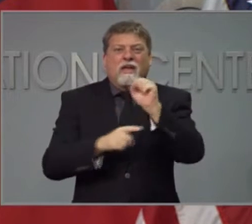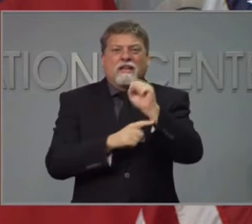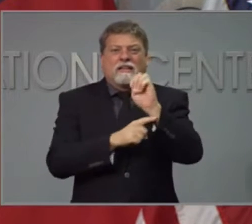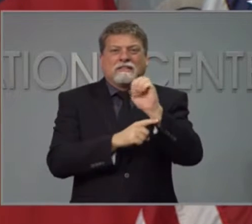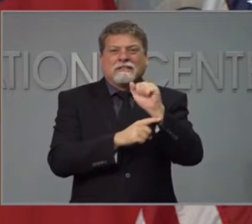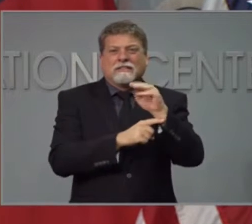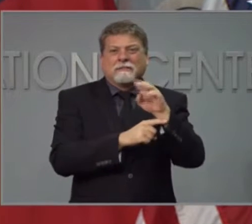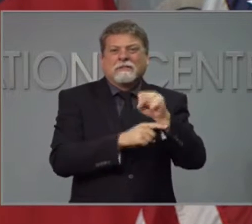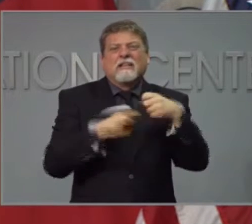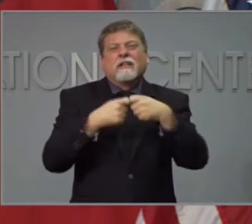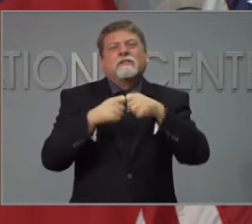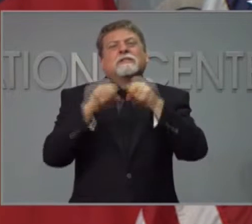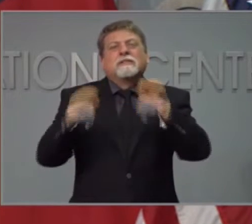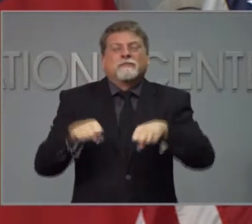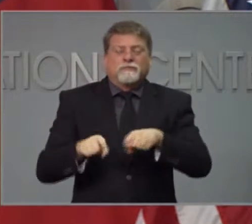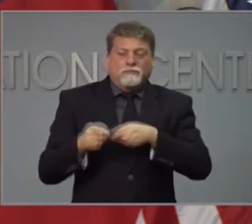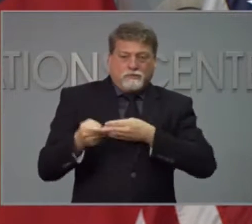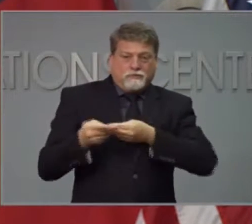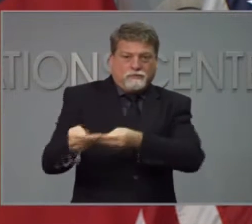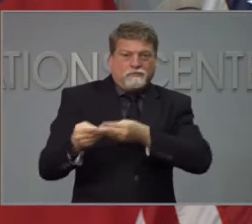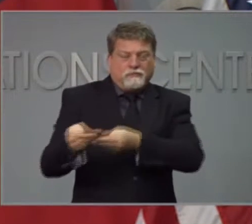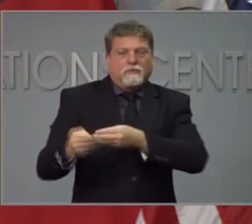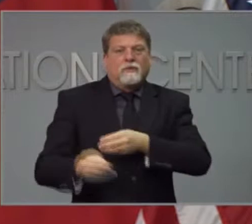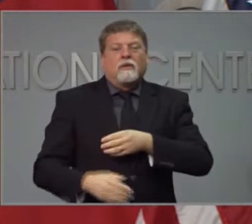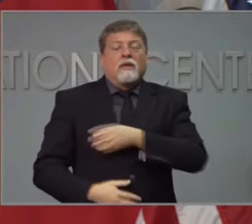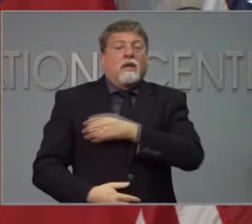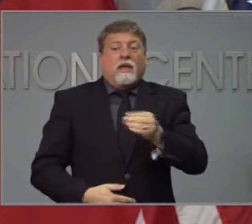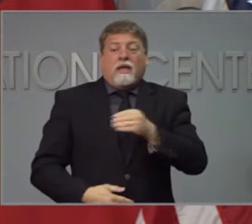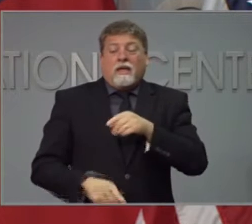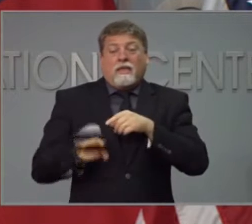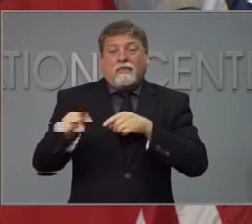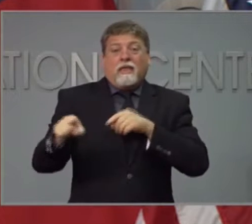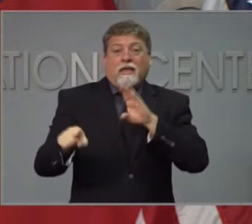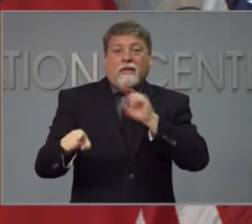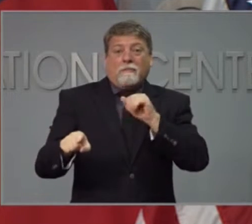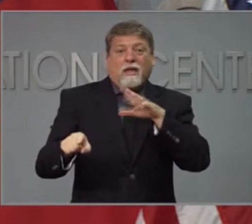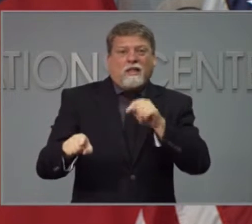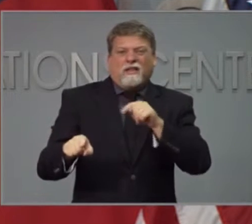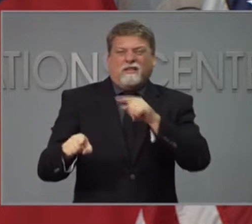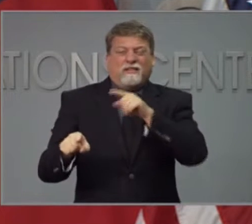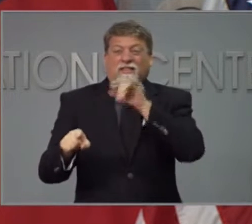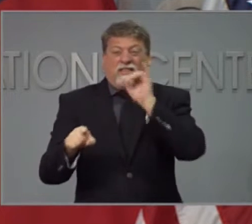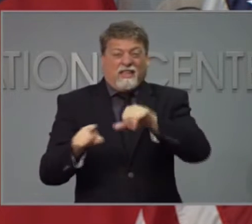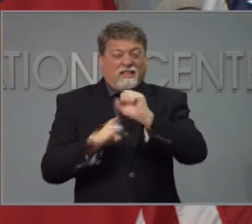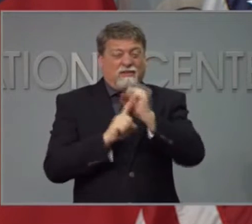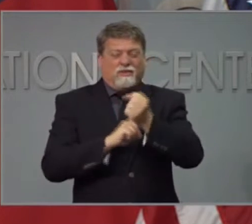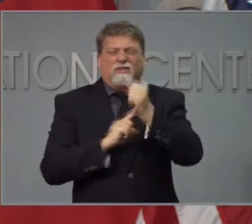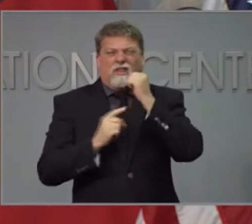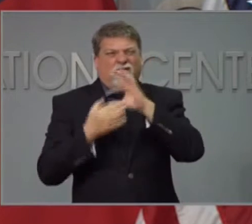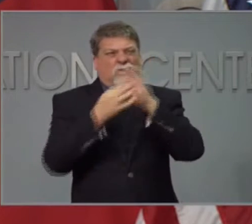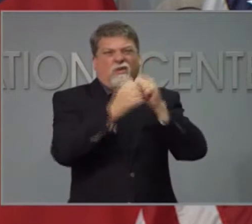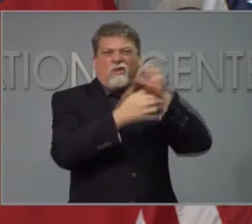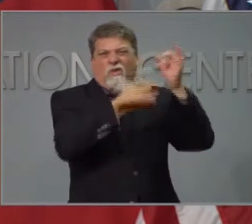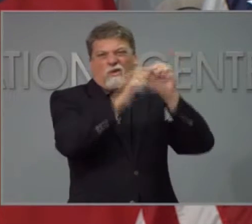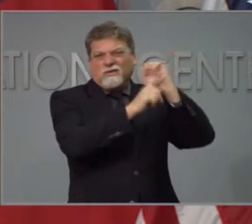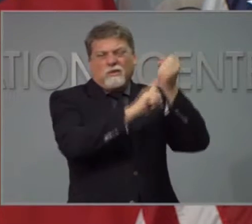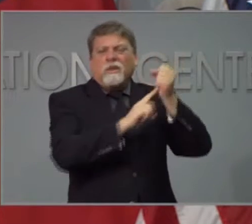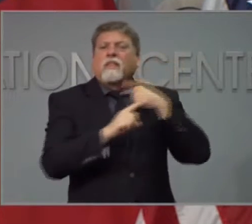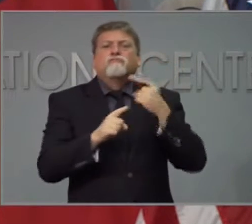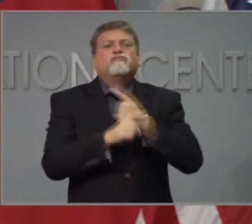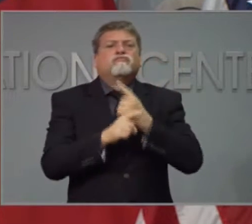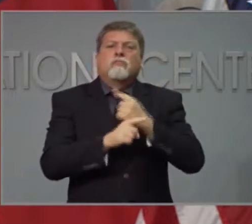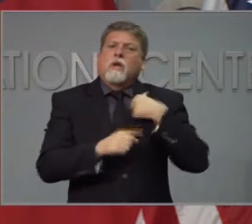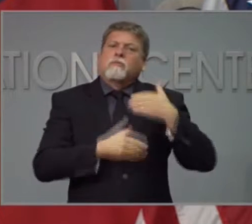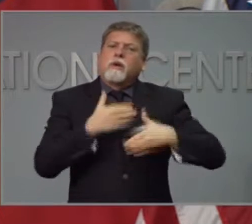absentee ballot. It does not necessarily have to even pertain to a court situation. That is a tracking process that we